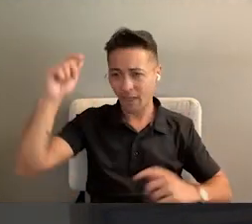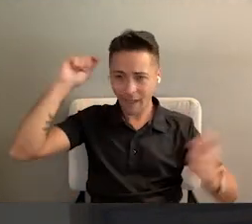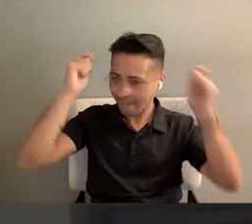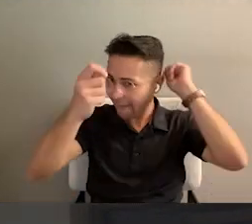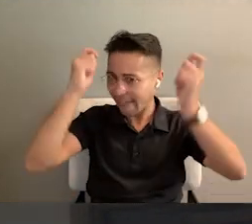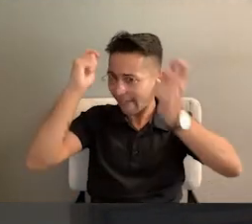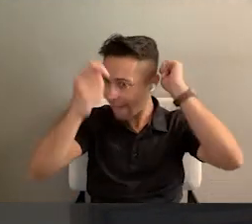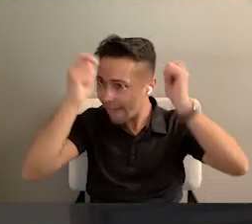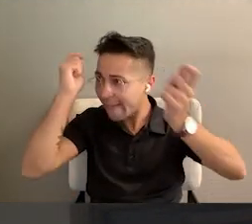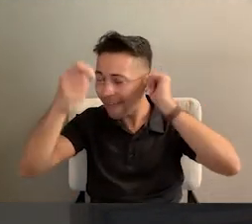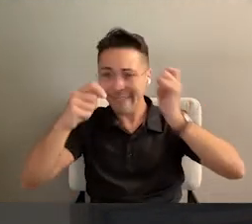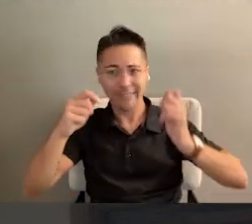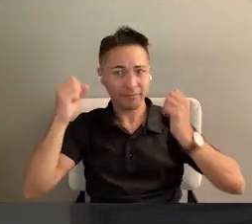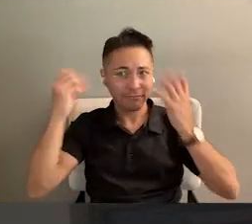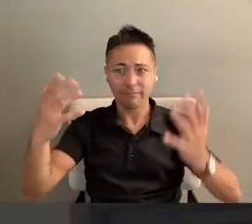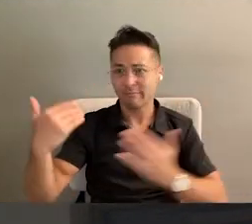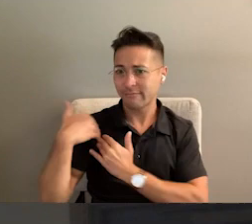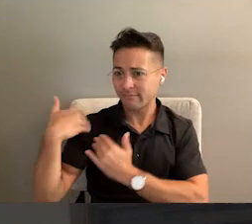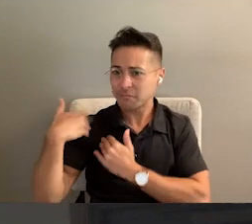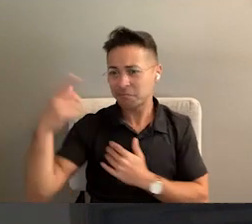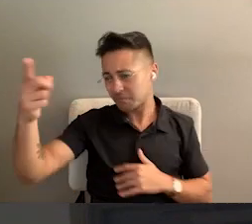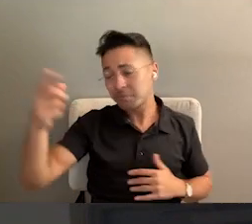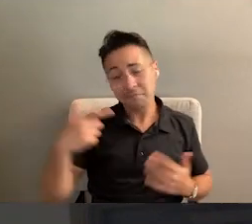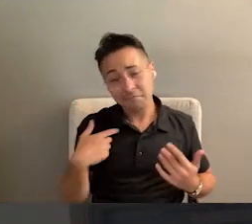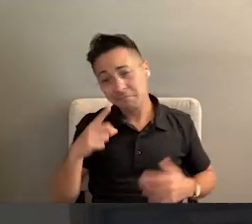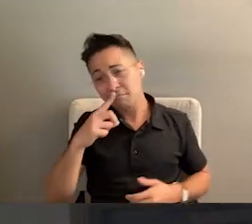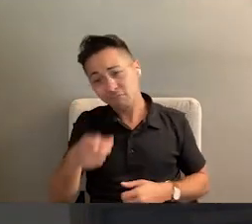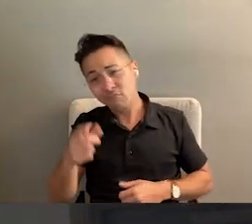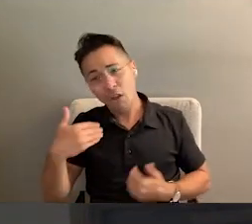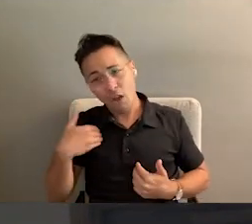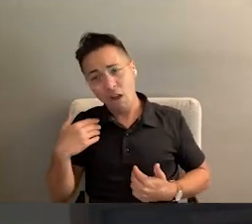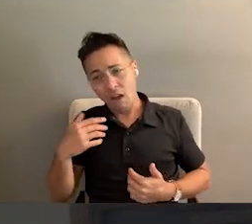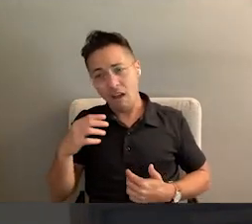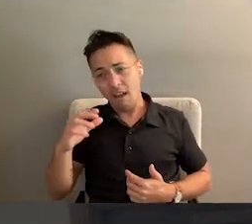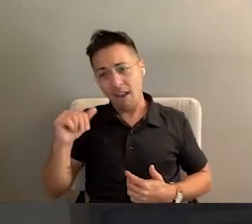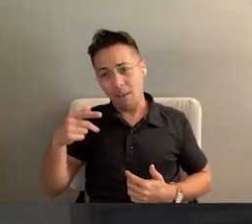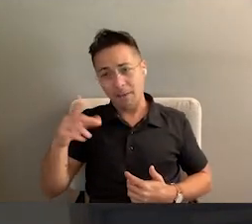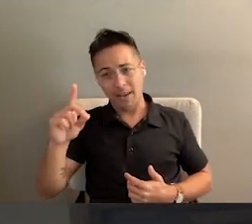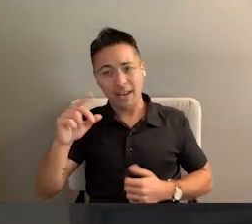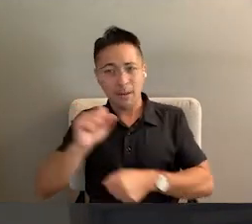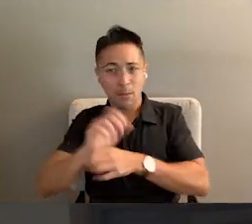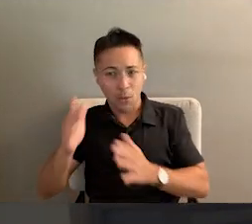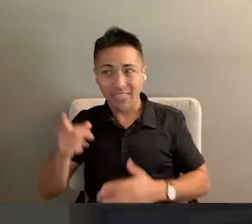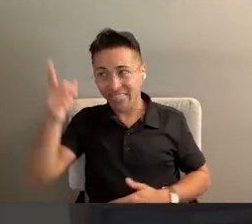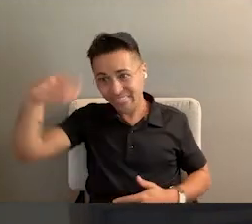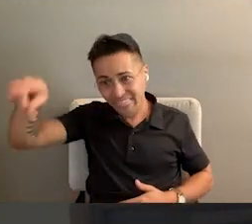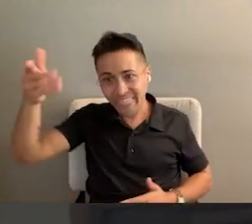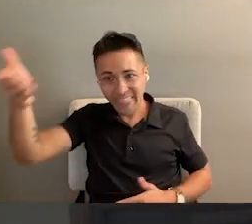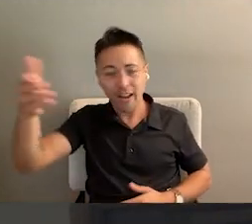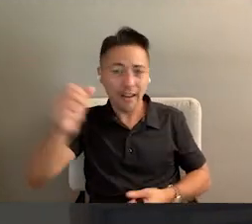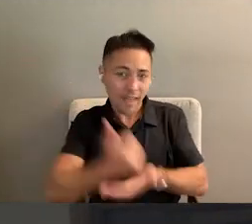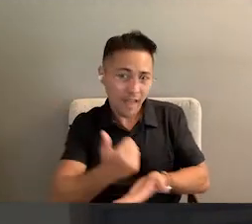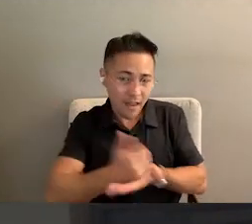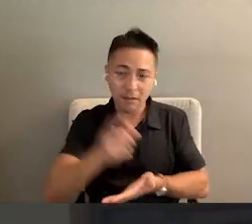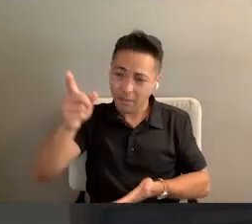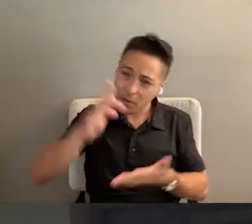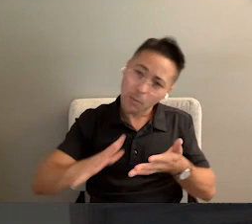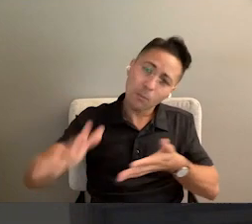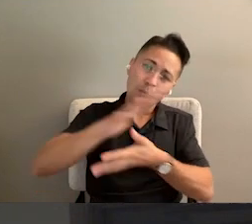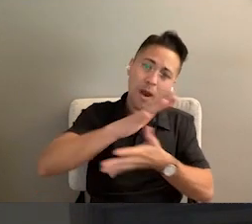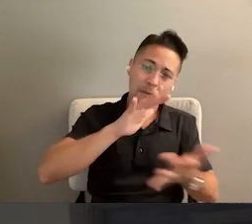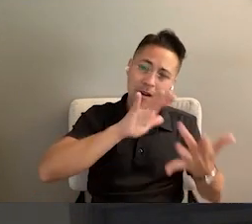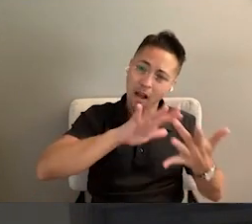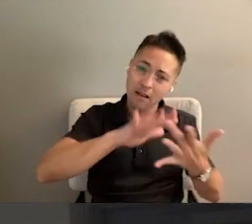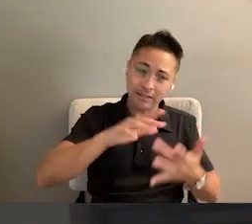okay. They're busy people. They have a lot of hats. They do a lot of roles. But they are an APD employee, and